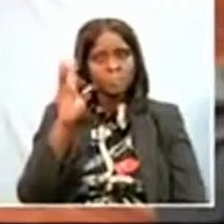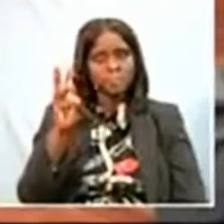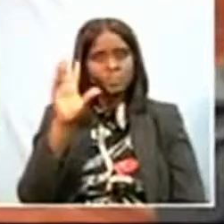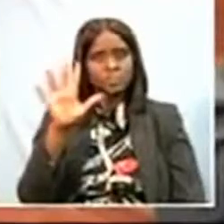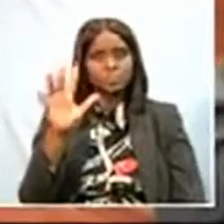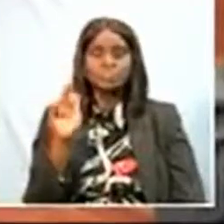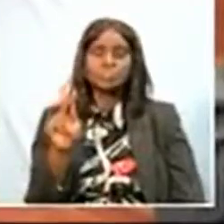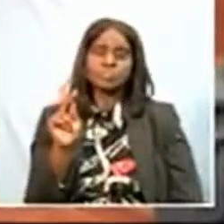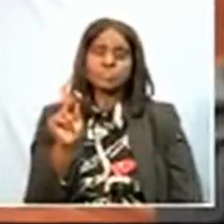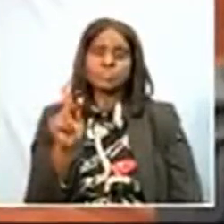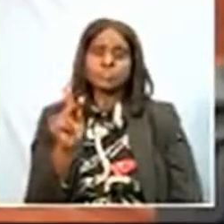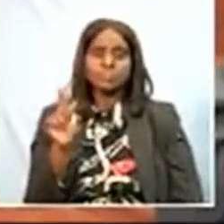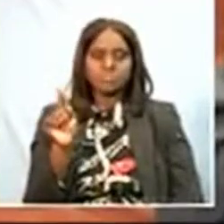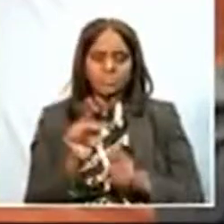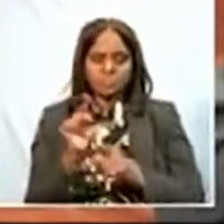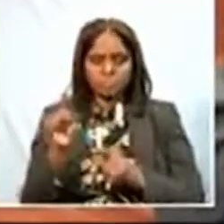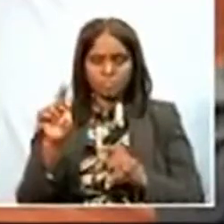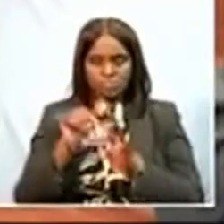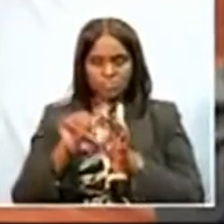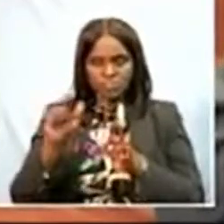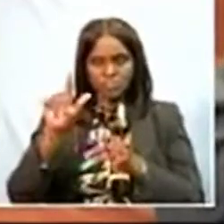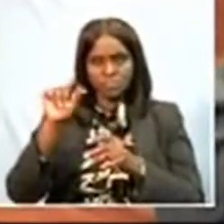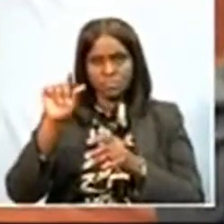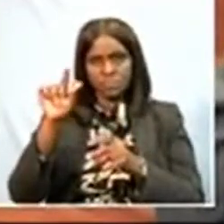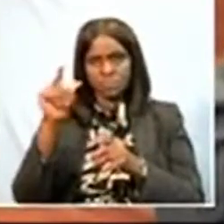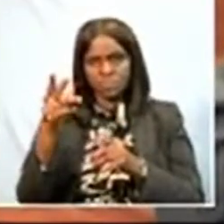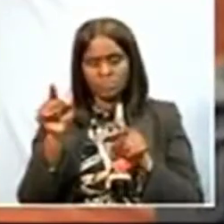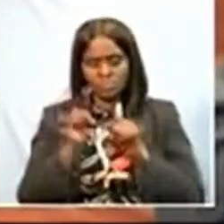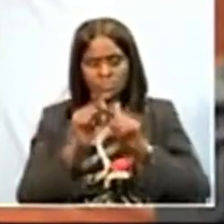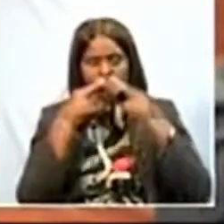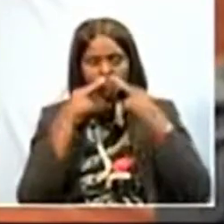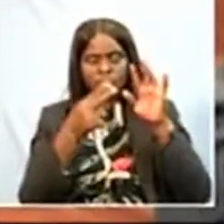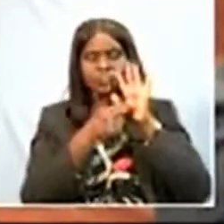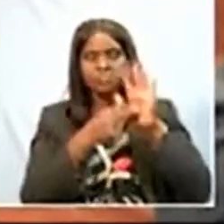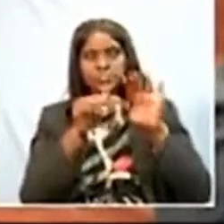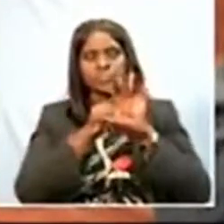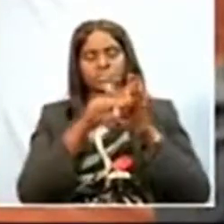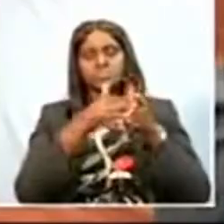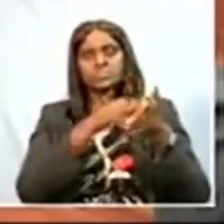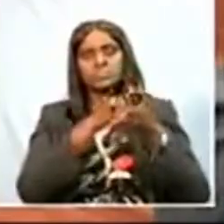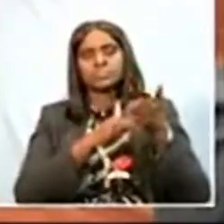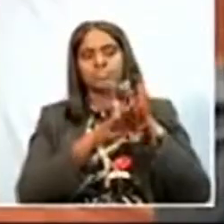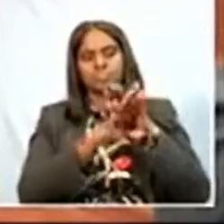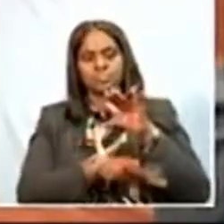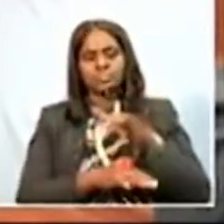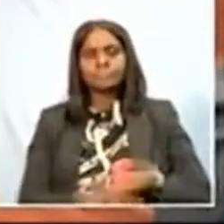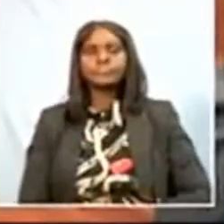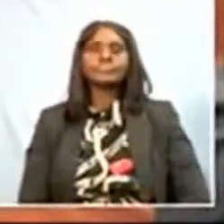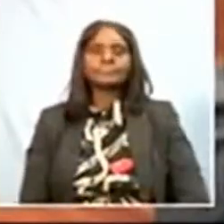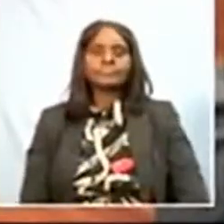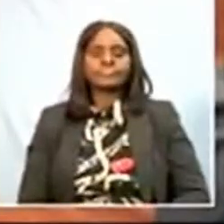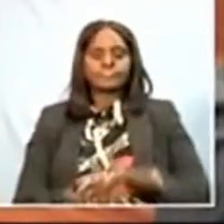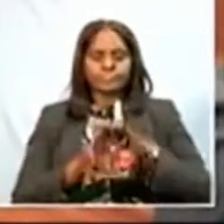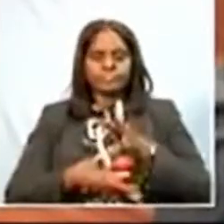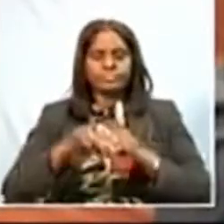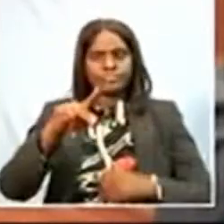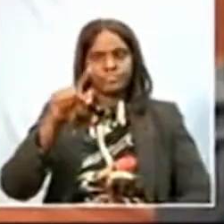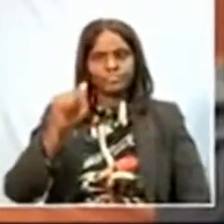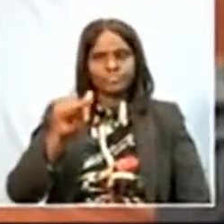9,653,265 kwacha on the 2023 CDF, and results are shown in the table below. Under